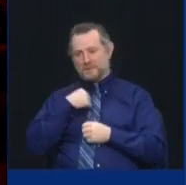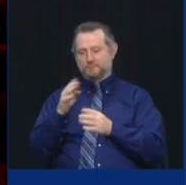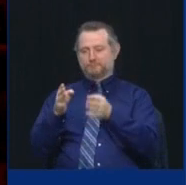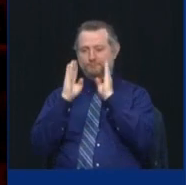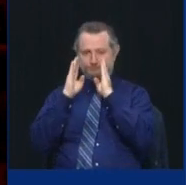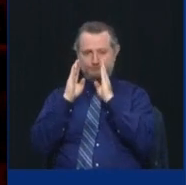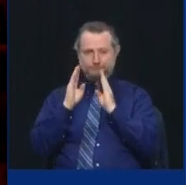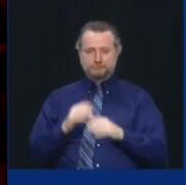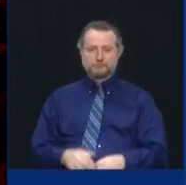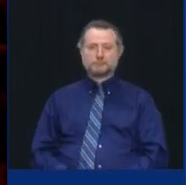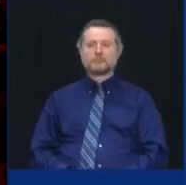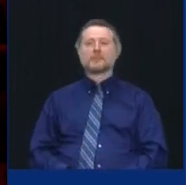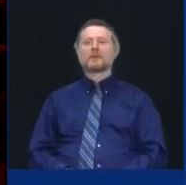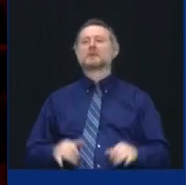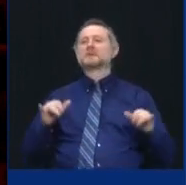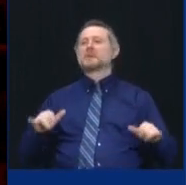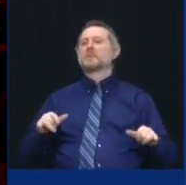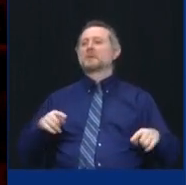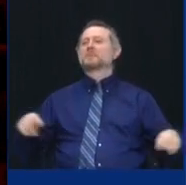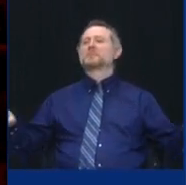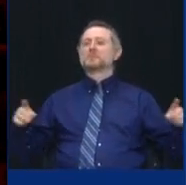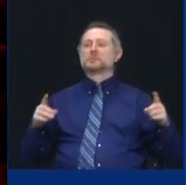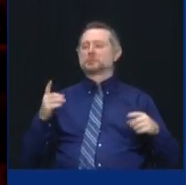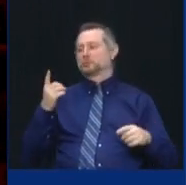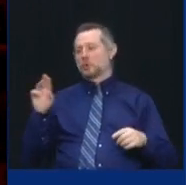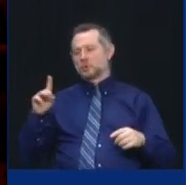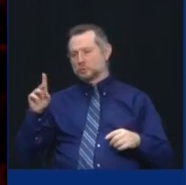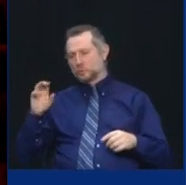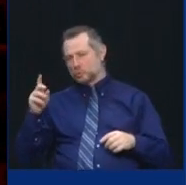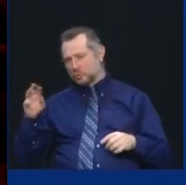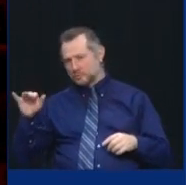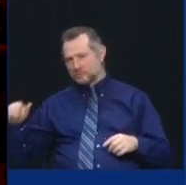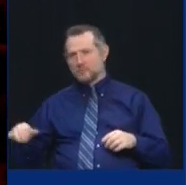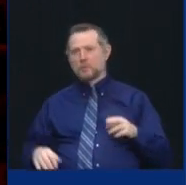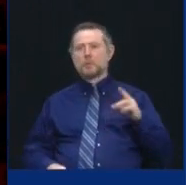with Dr. Zucker and Robert Mojica.